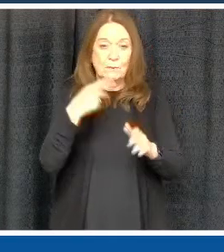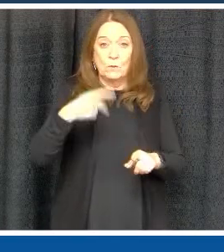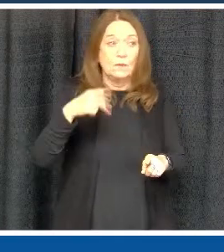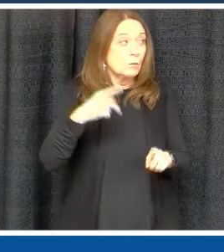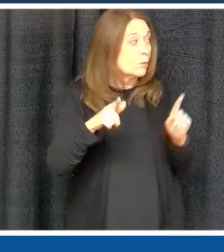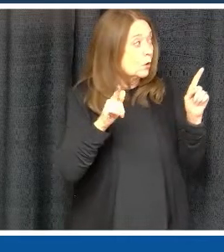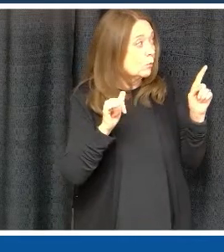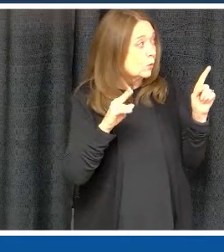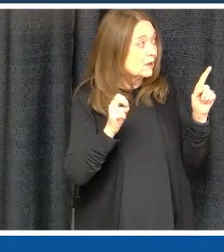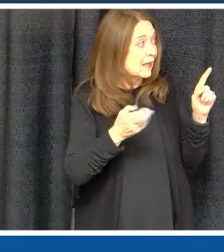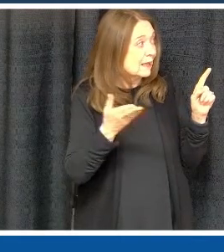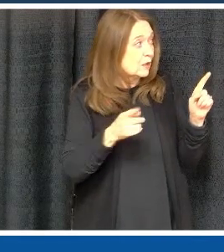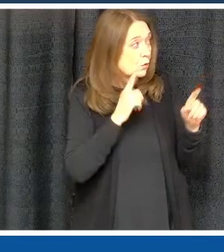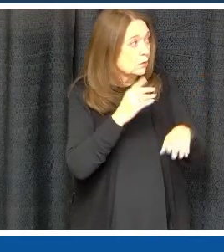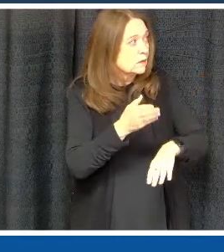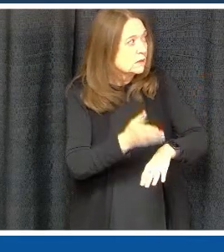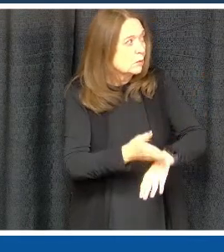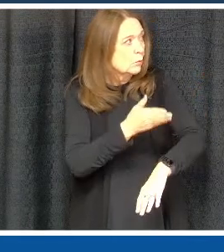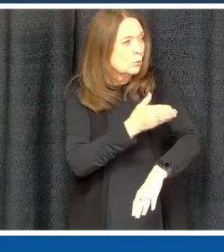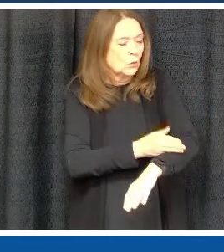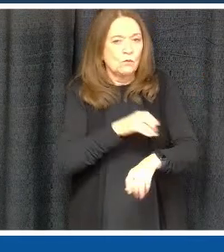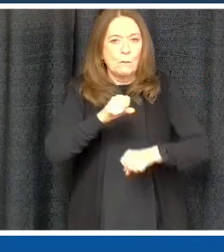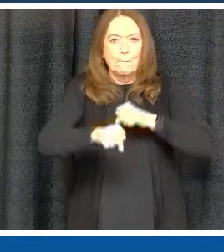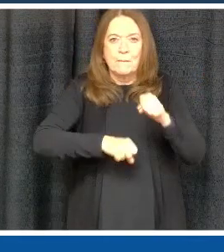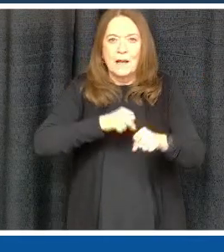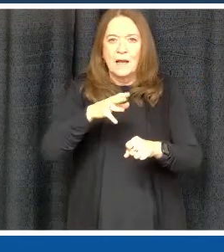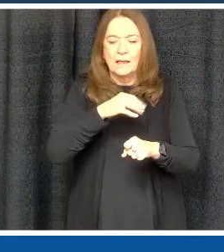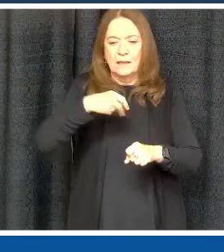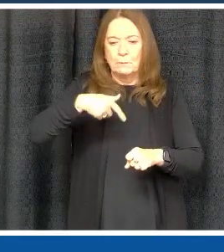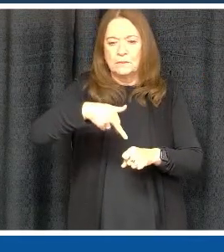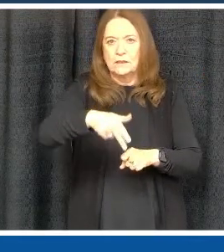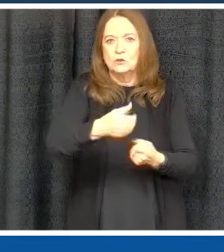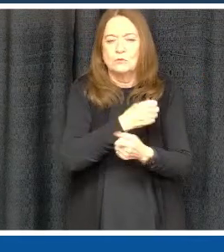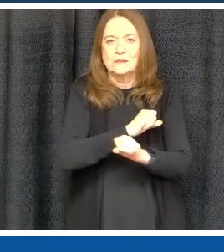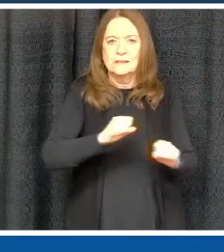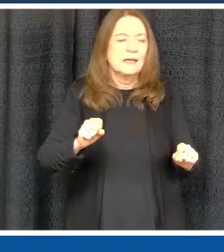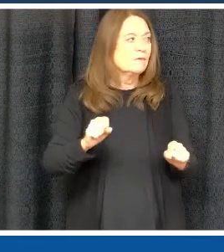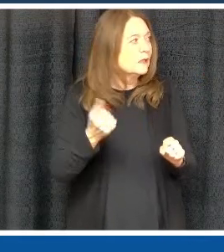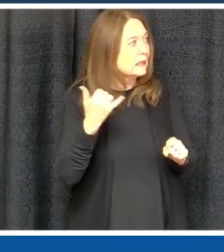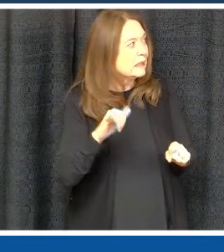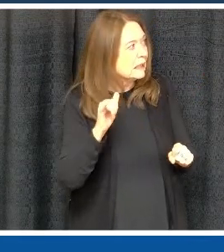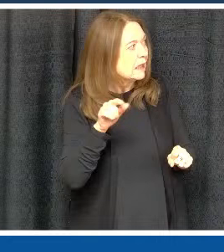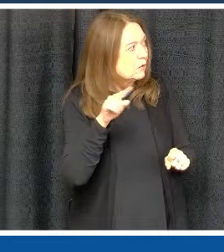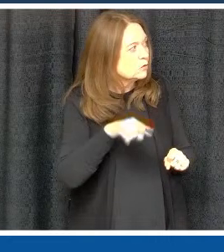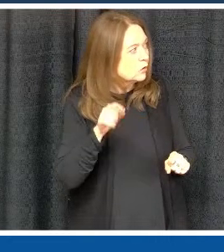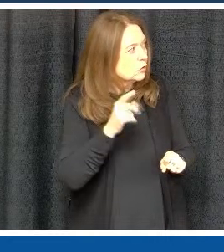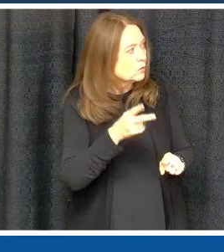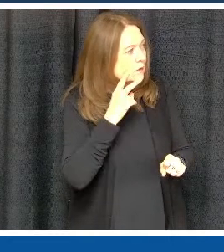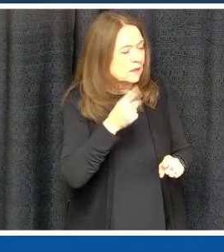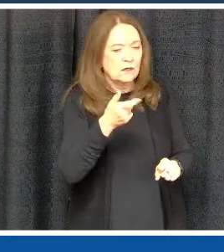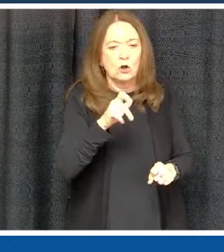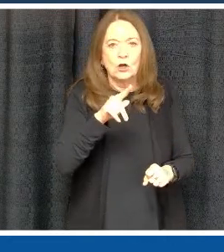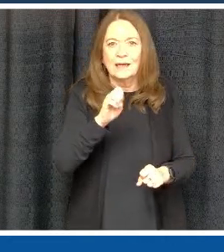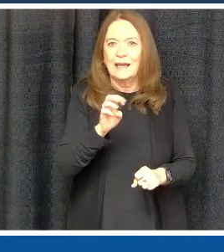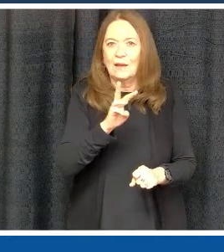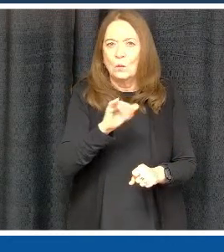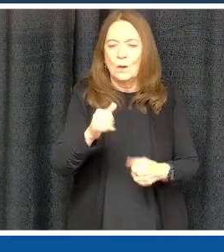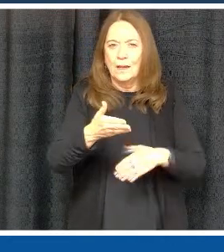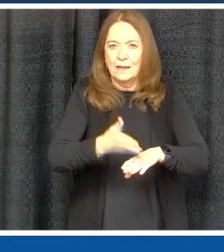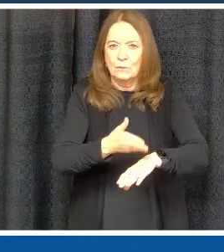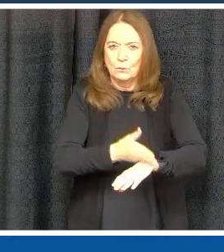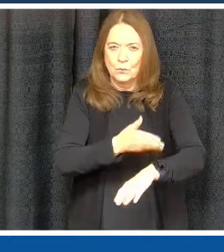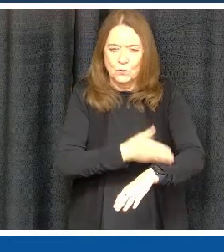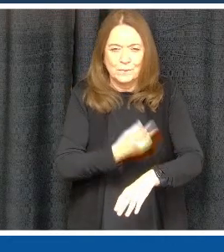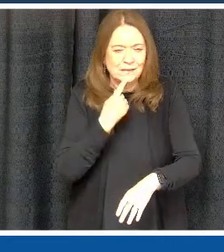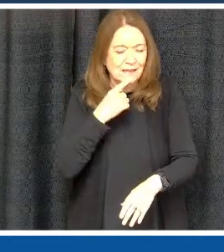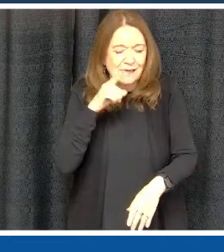here is improved bike and pedestrian safety. The yellow circles you'll see are gateway improvements. I'm not saying it